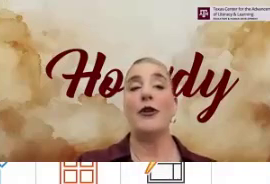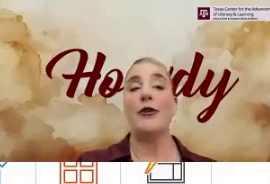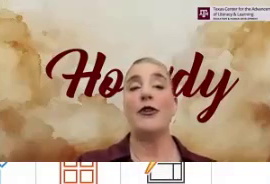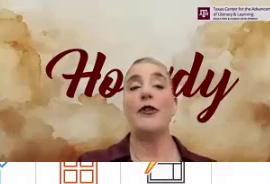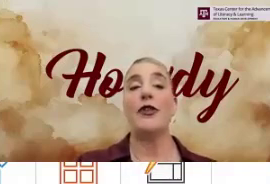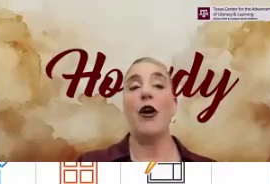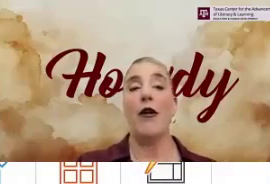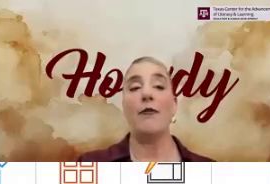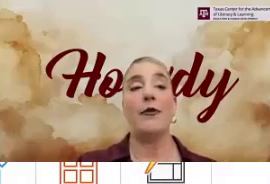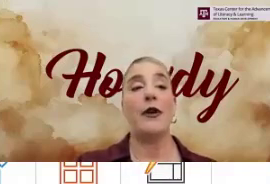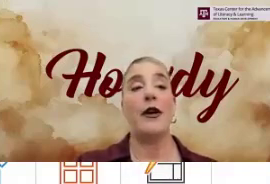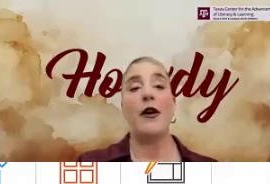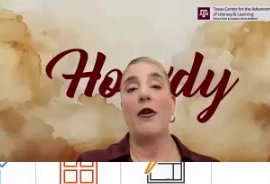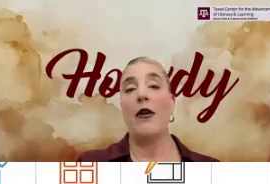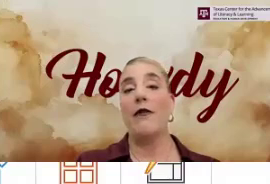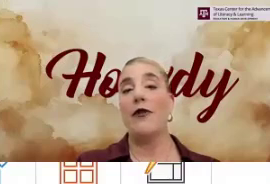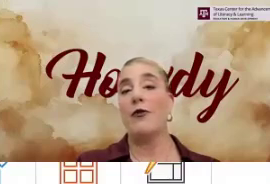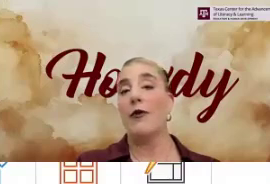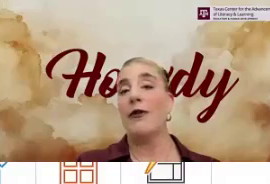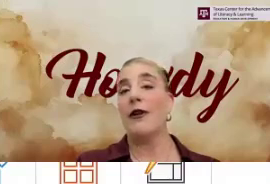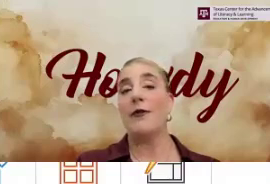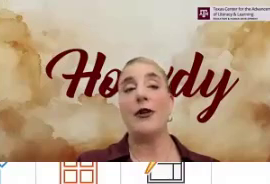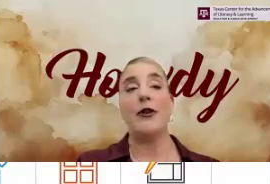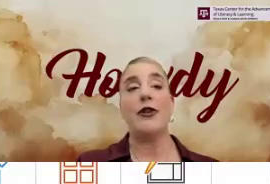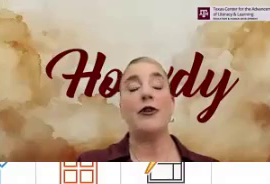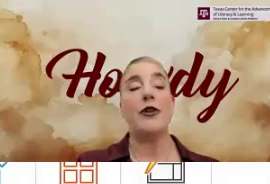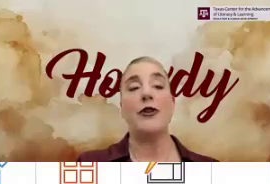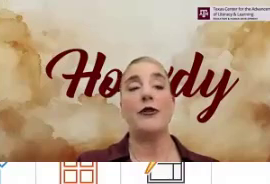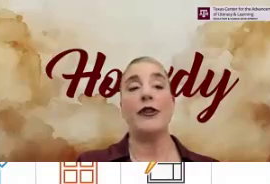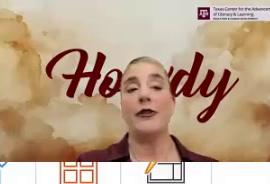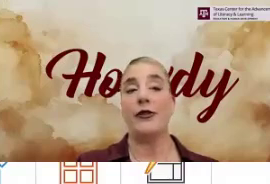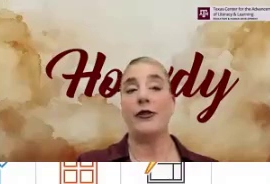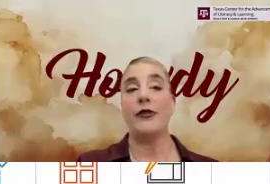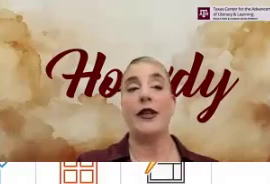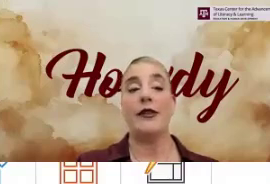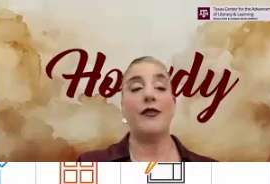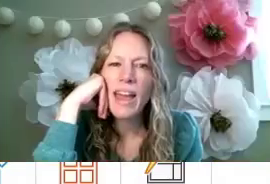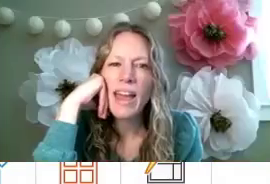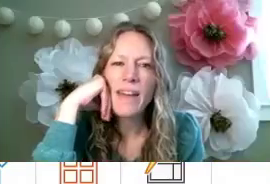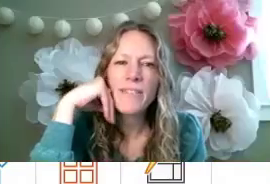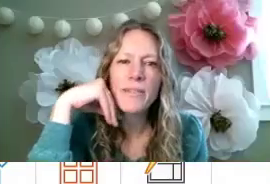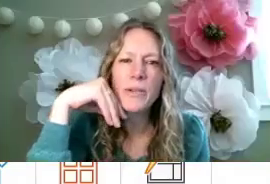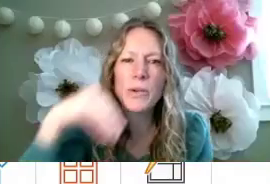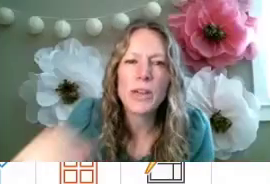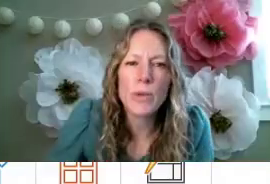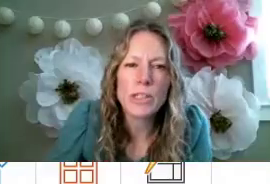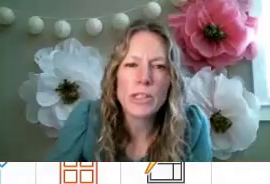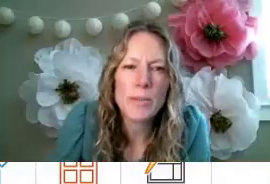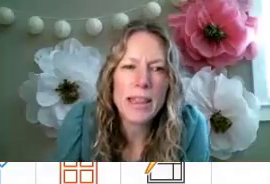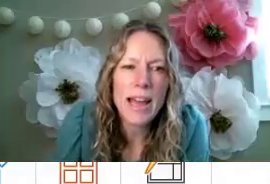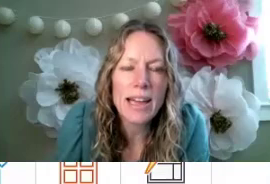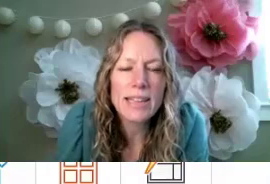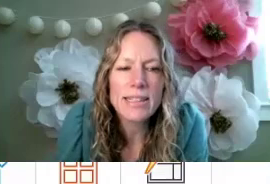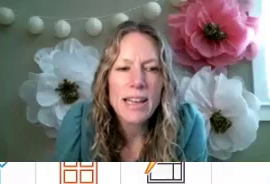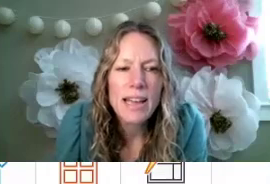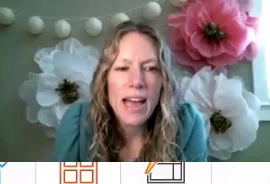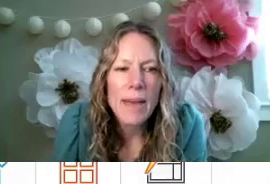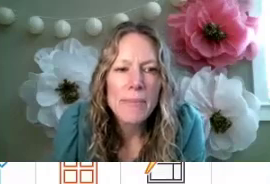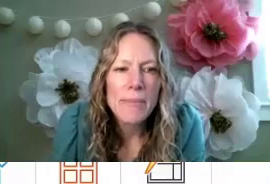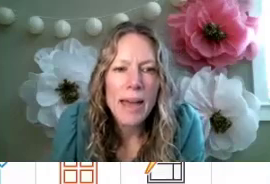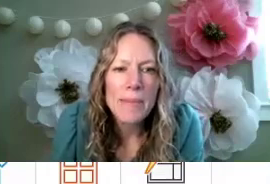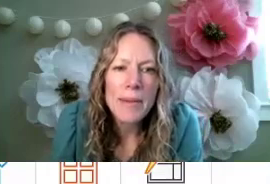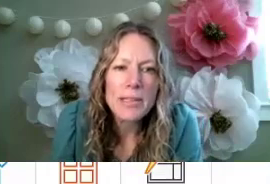go up here to the top of your ribbon up here and you can use insert. That's fine. I have a quick question about that, Yeah,